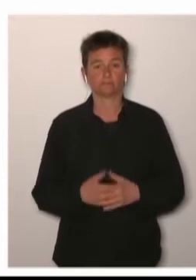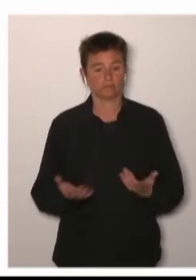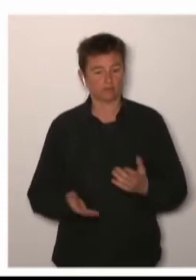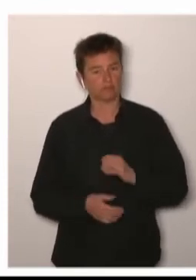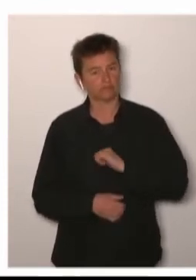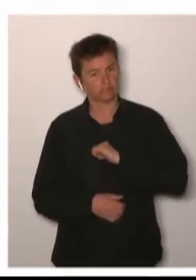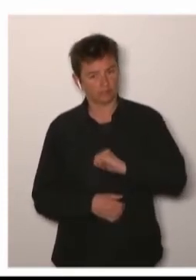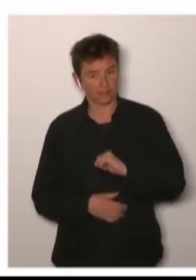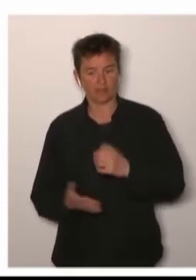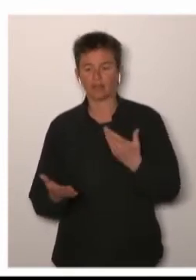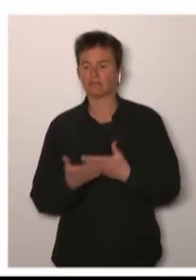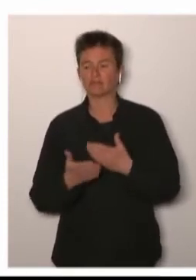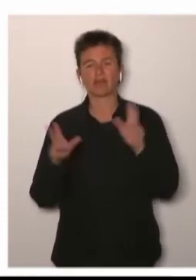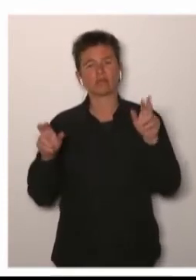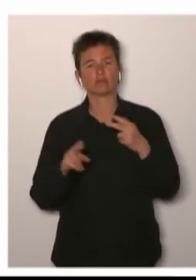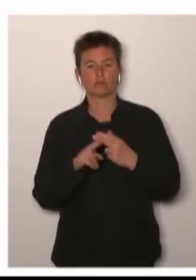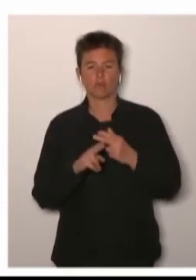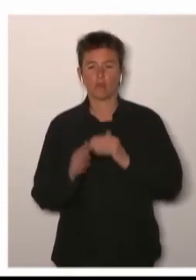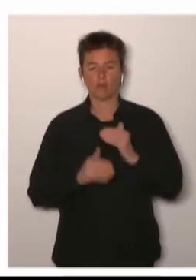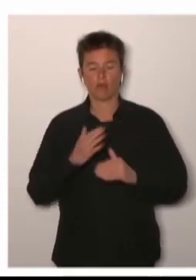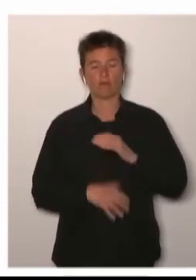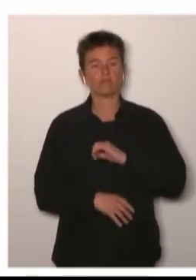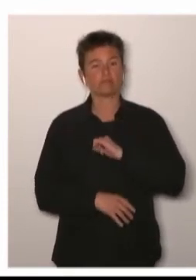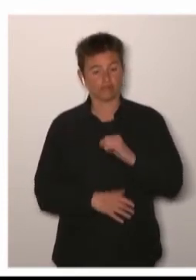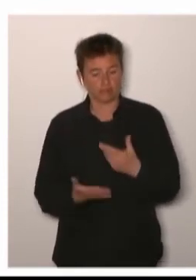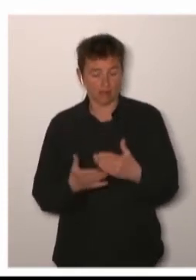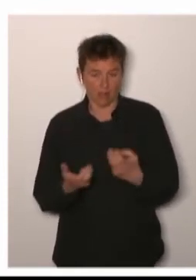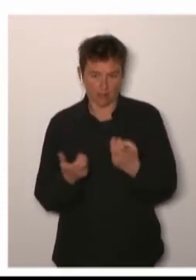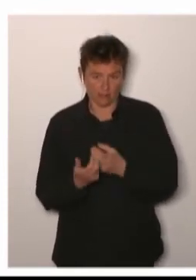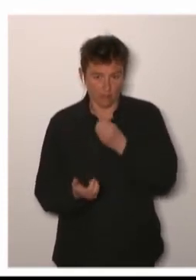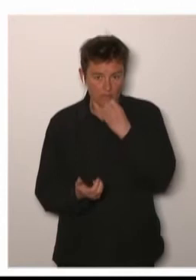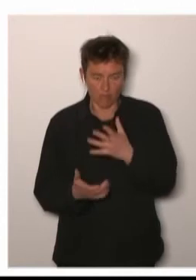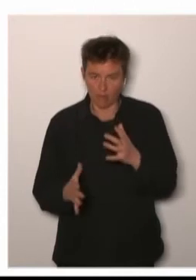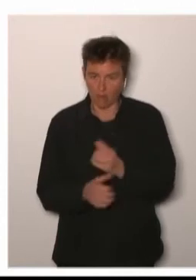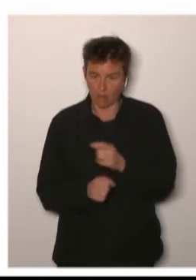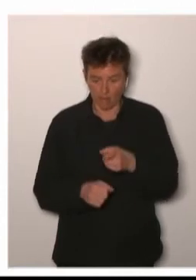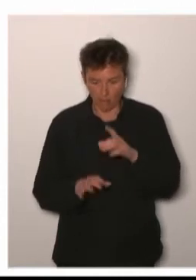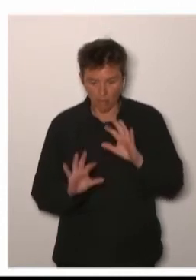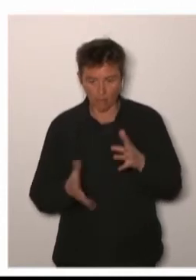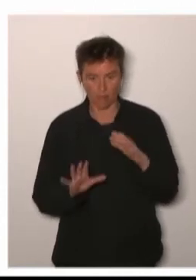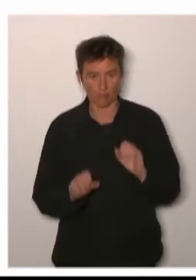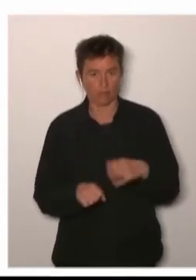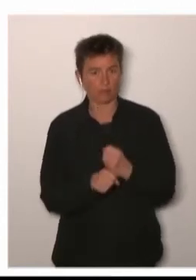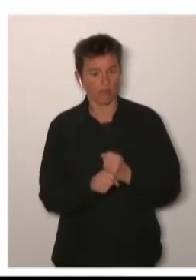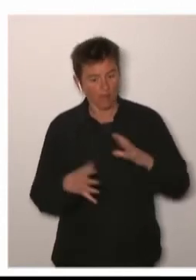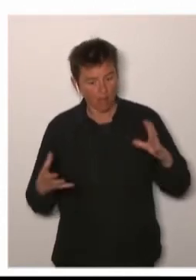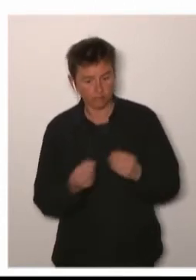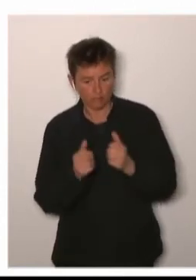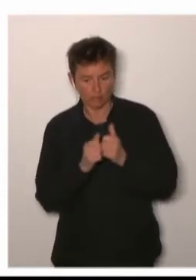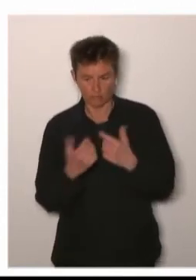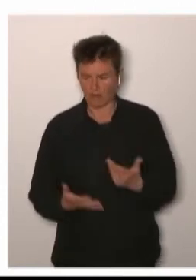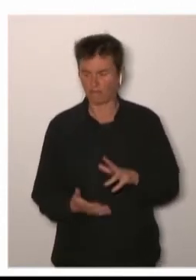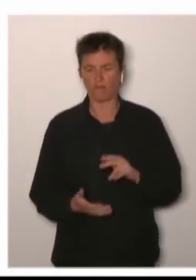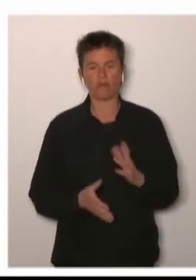and impressive example of collaboration. The new regulation is going to come in a few months.